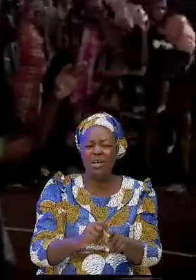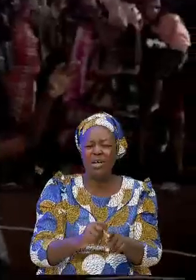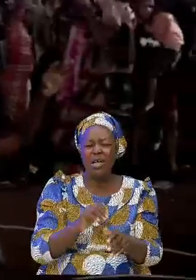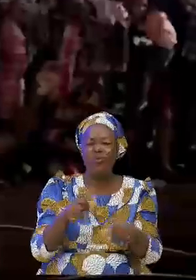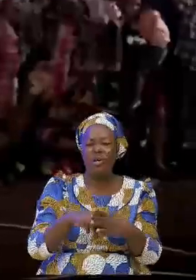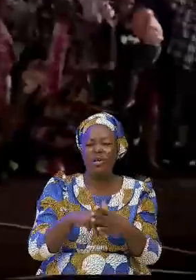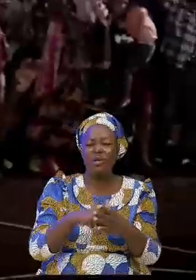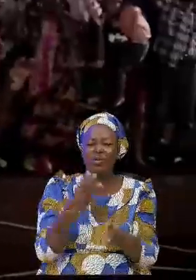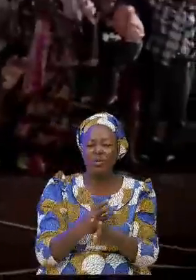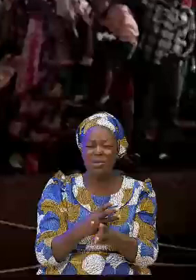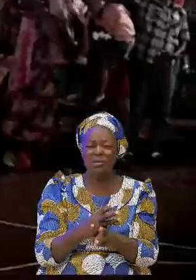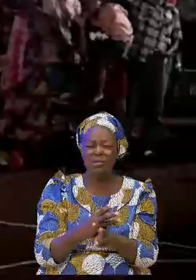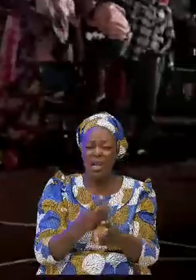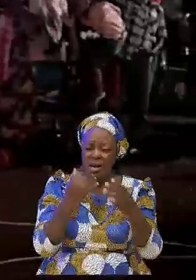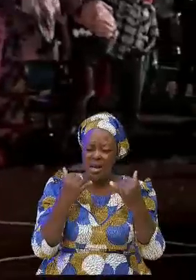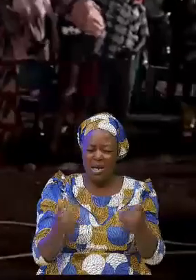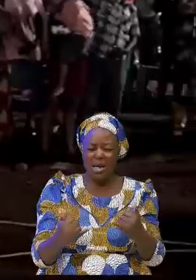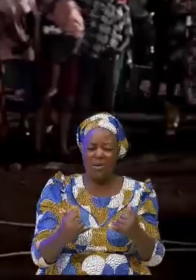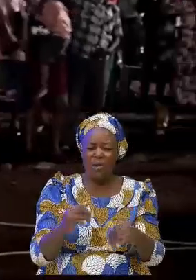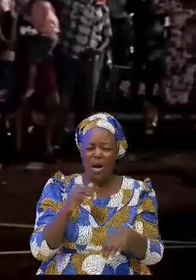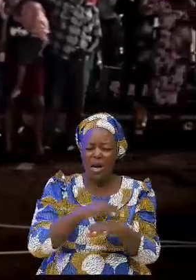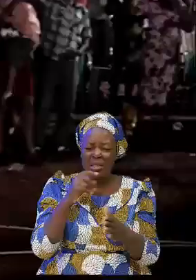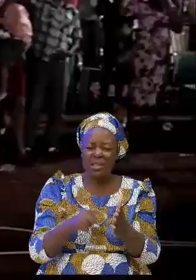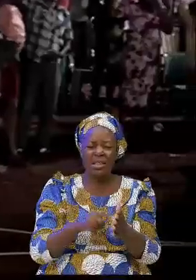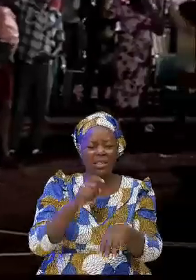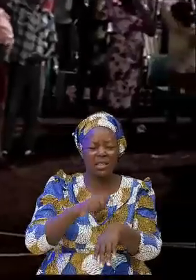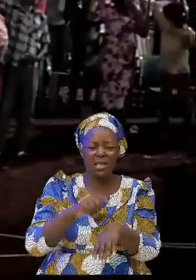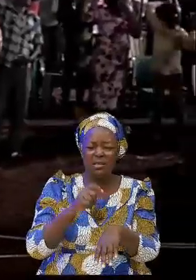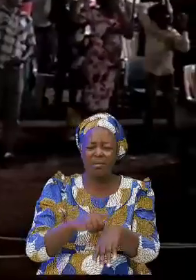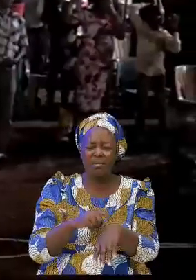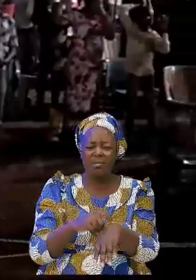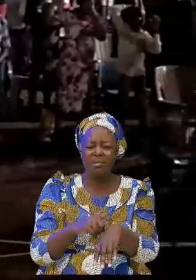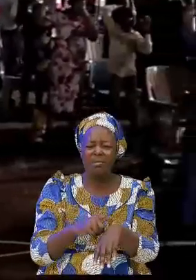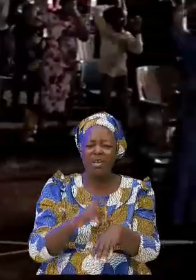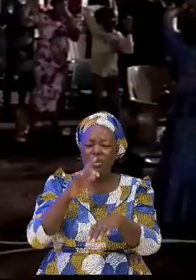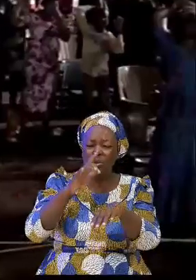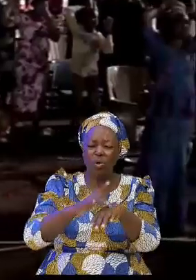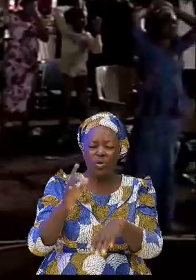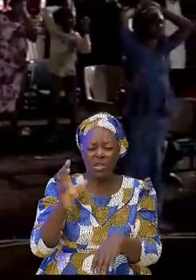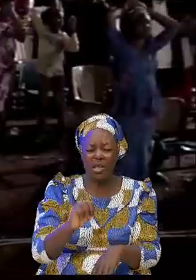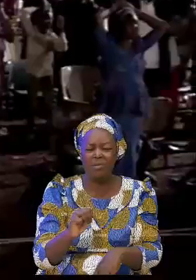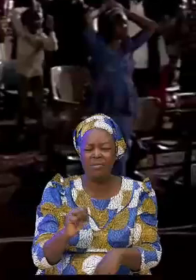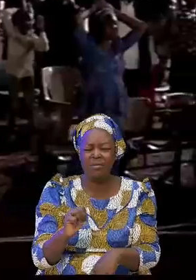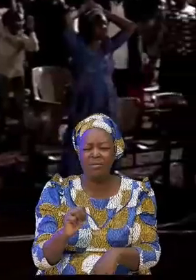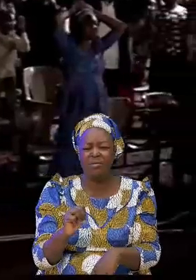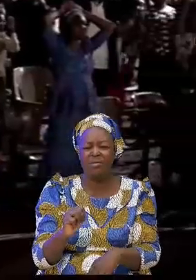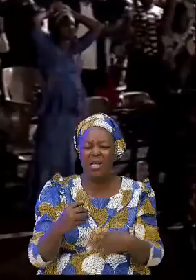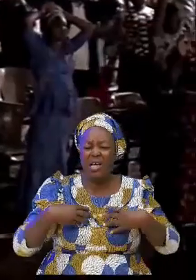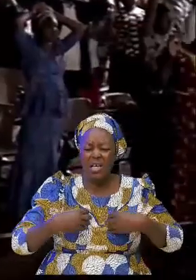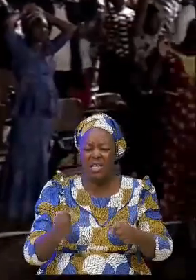various congregations all over the country, all over the continents. Right now, at this